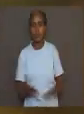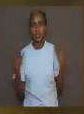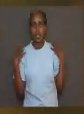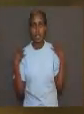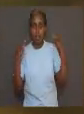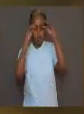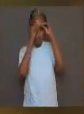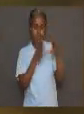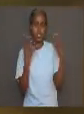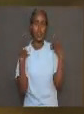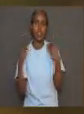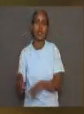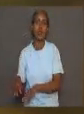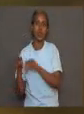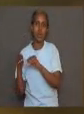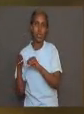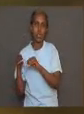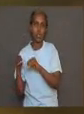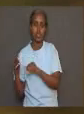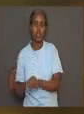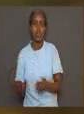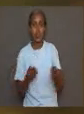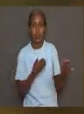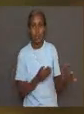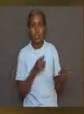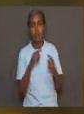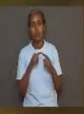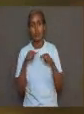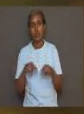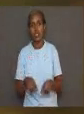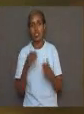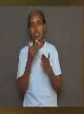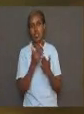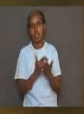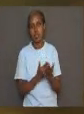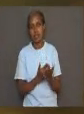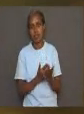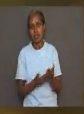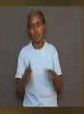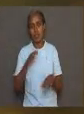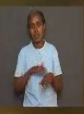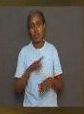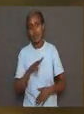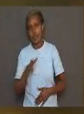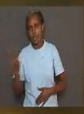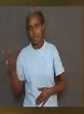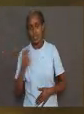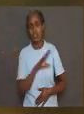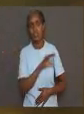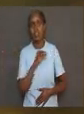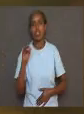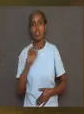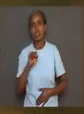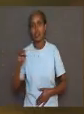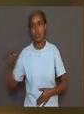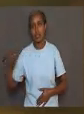Hello, teacher. Hello, students. Welcome to today's lesson on vectors and